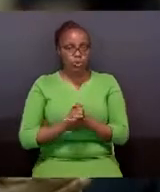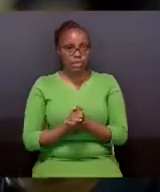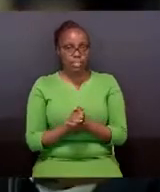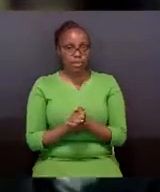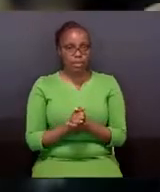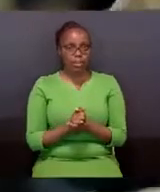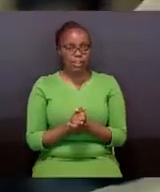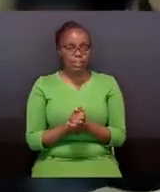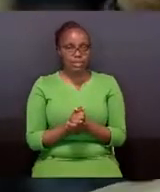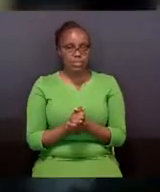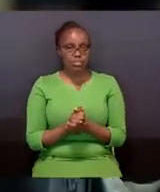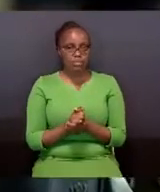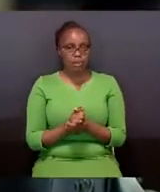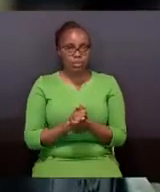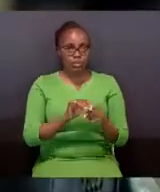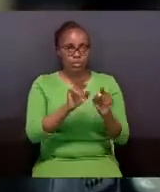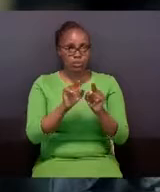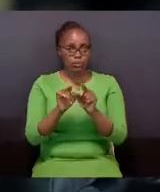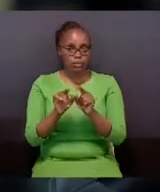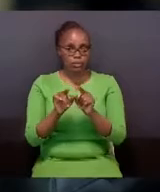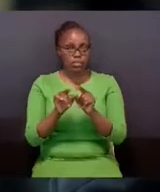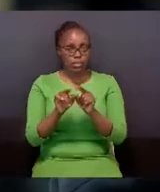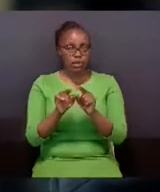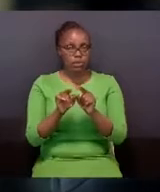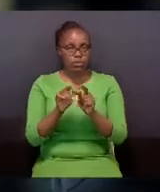MPs, members of parliament.